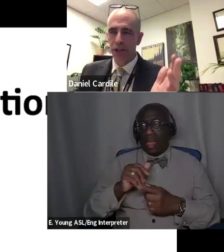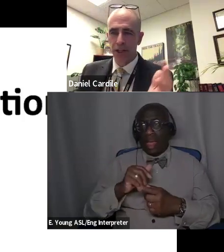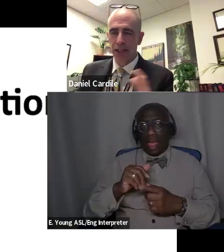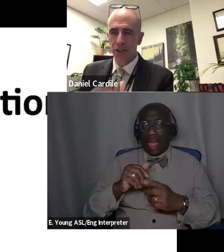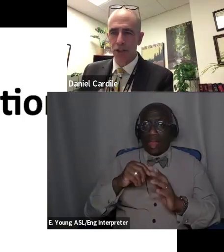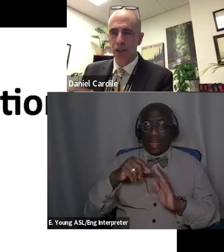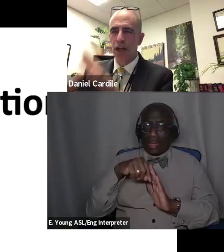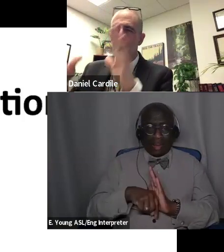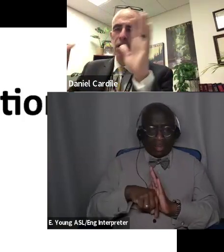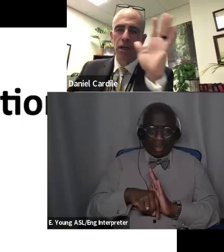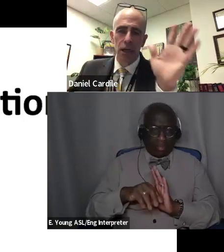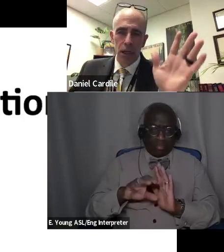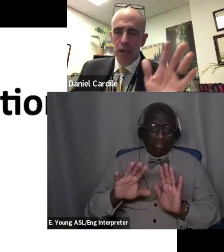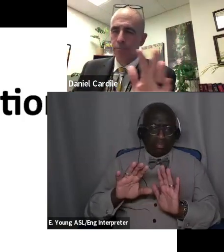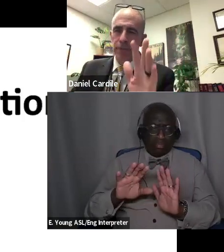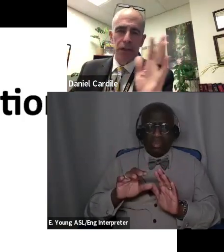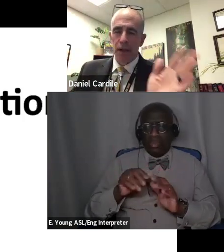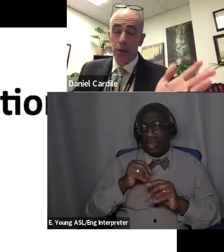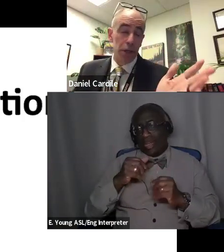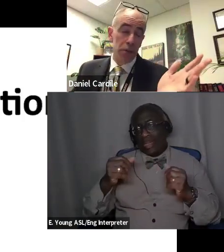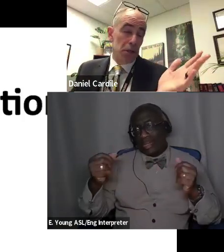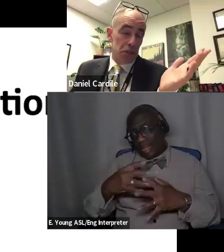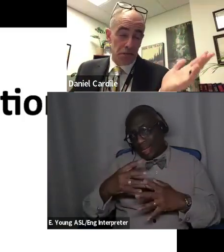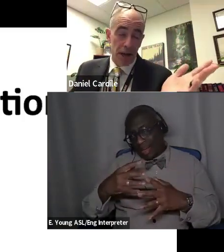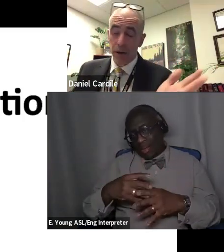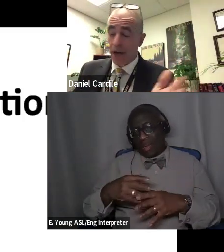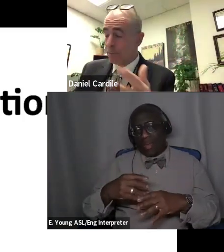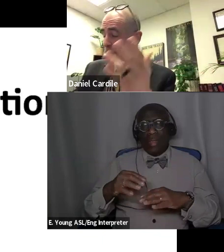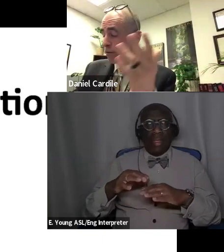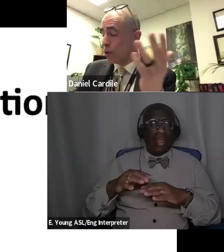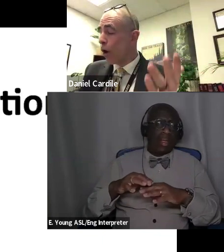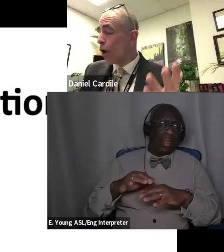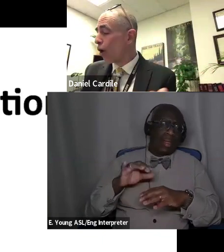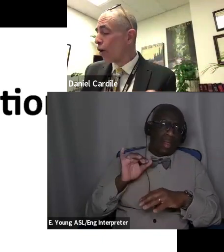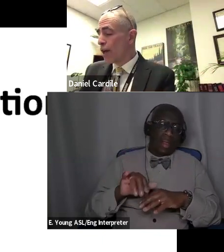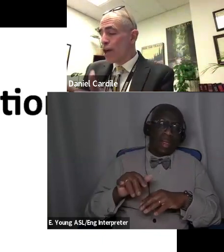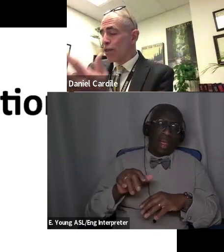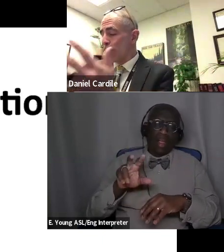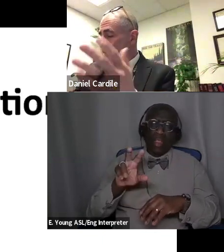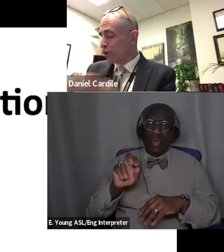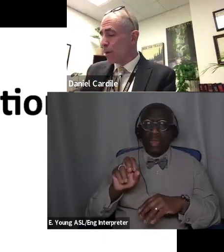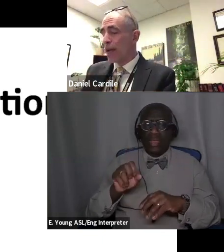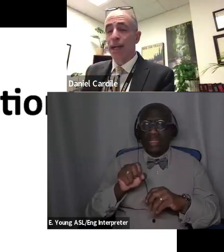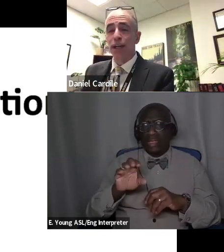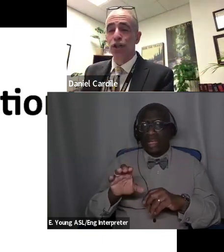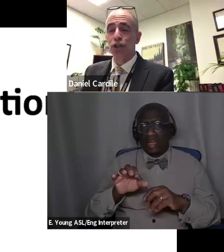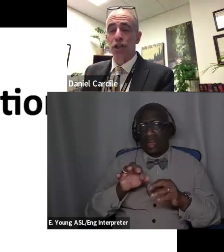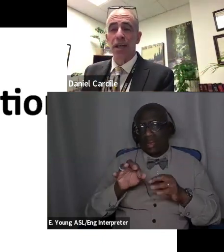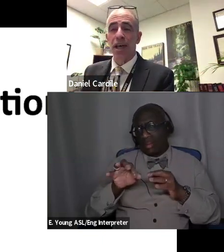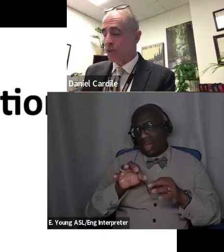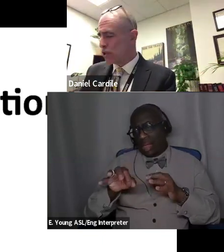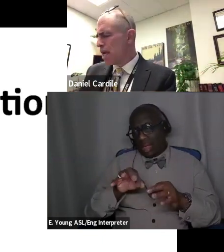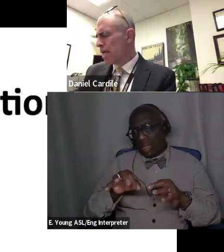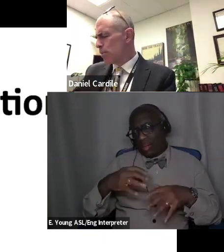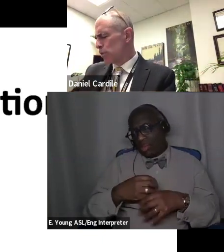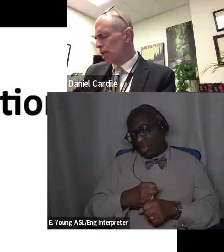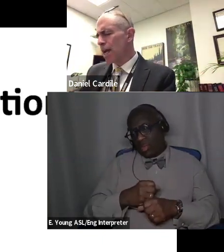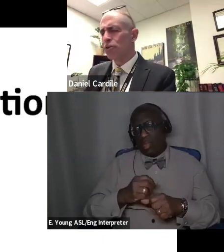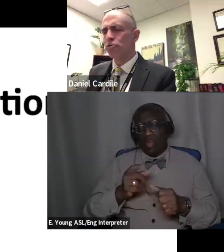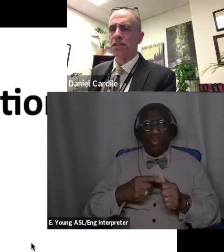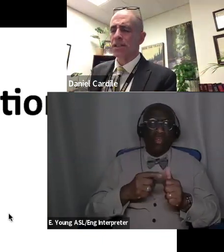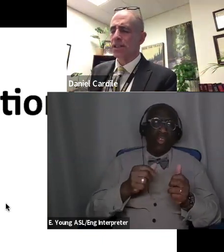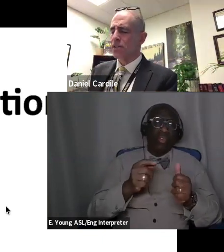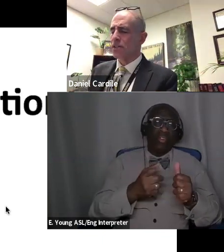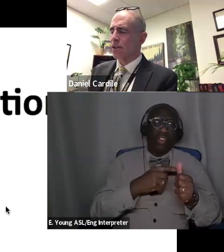take 30 seconds and just kind of, not that anyone is mystified by it, but if you are, the first page just has names